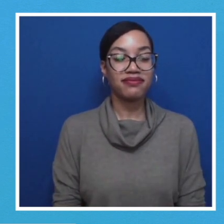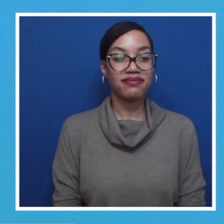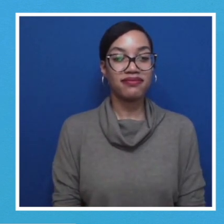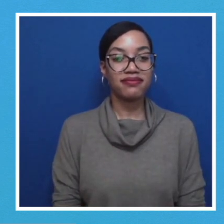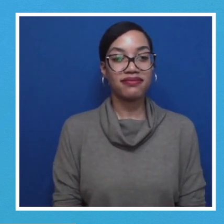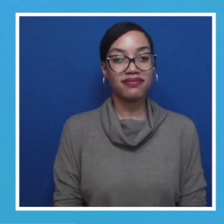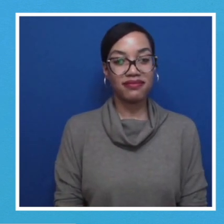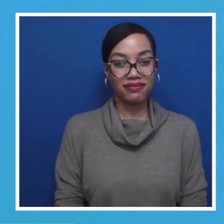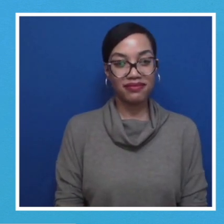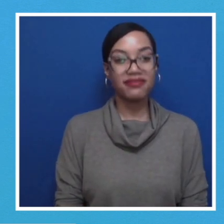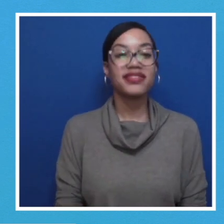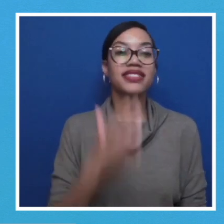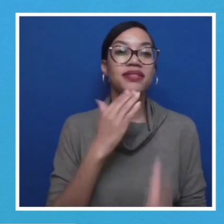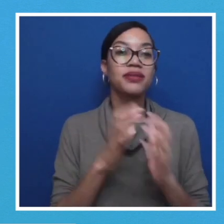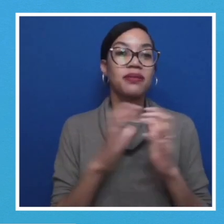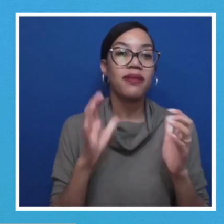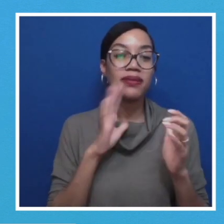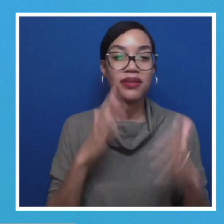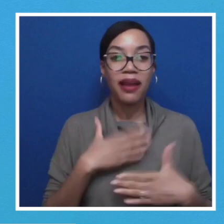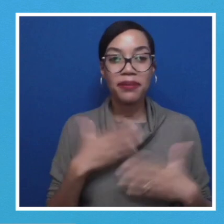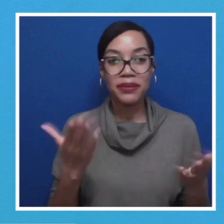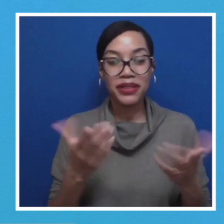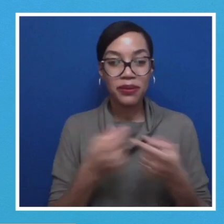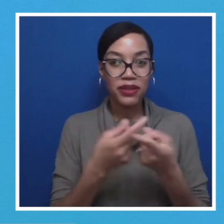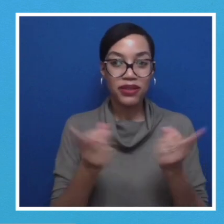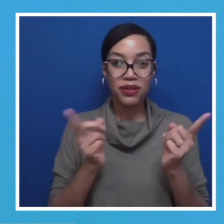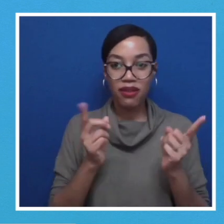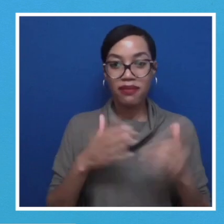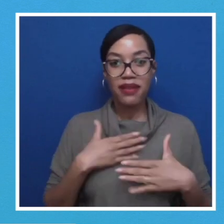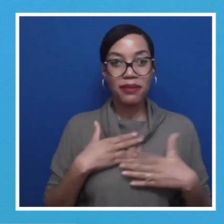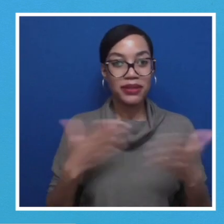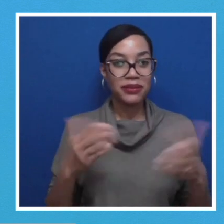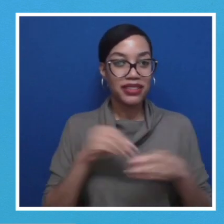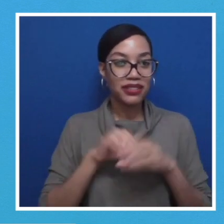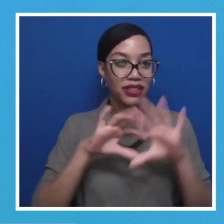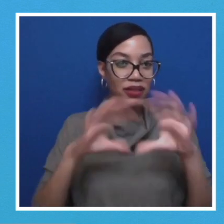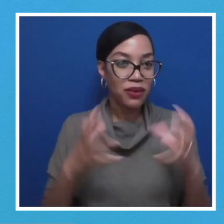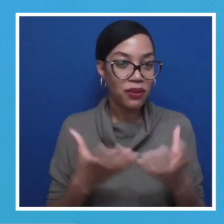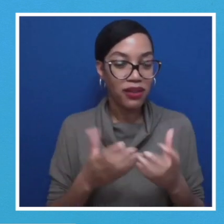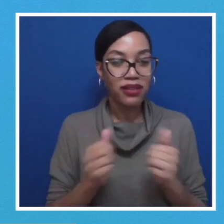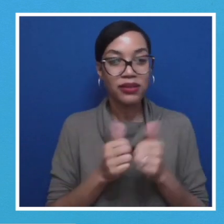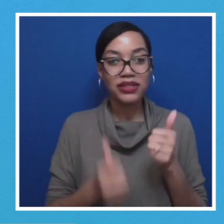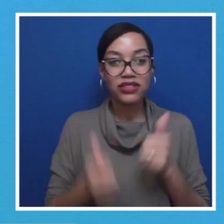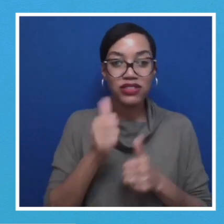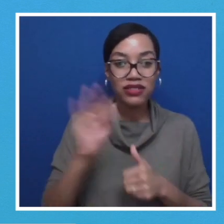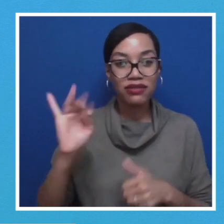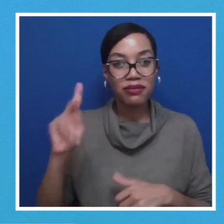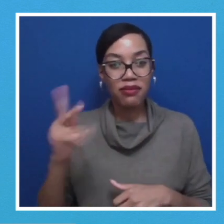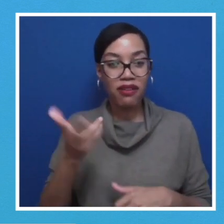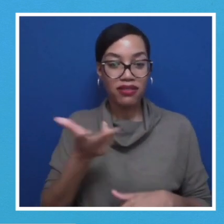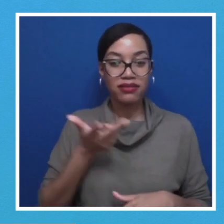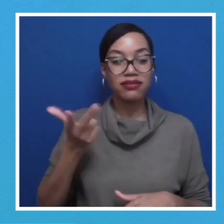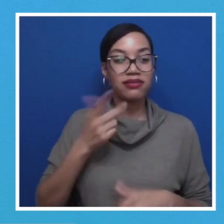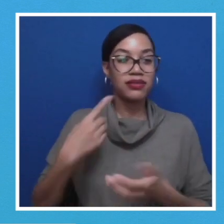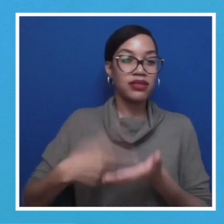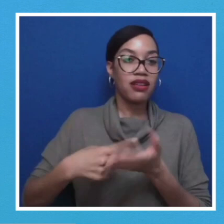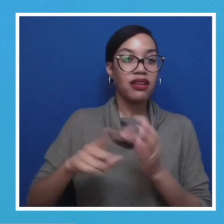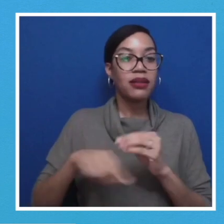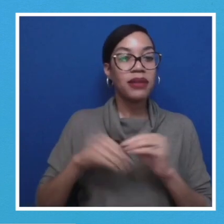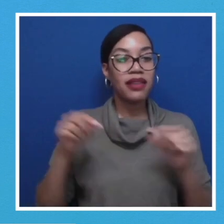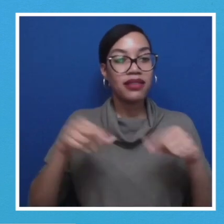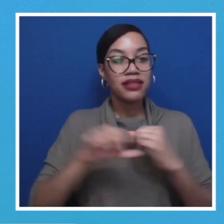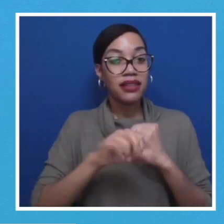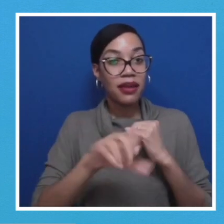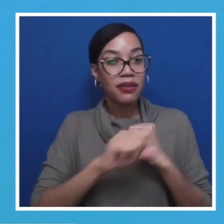all, Baratunde and Mark and Chief Na'moks, and all those that stand with us on this No More Dirty Banks campaign. And